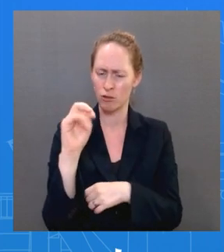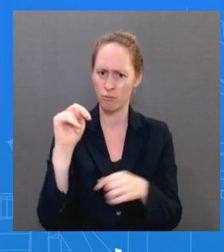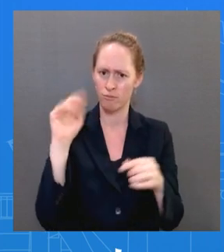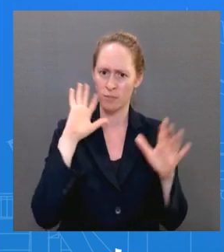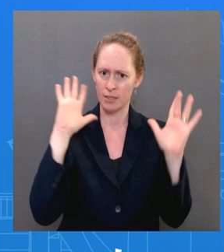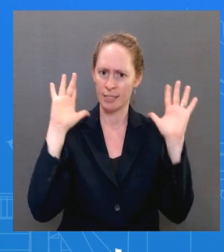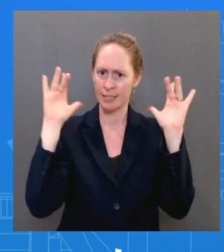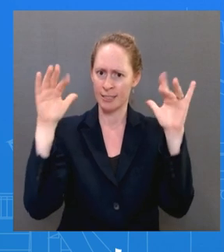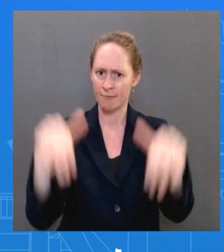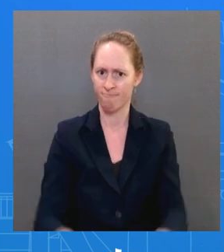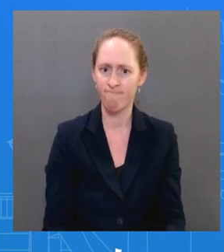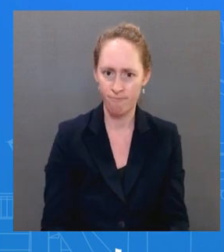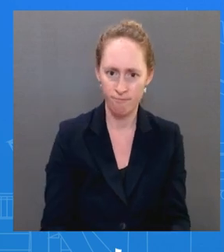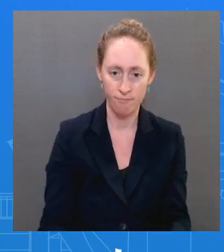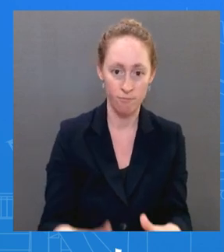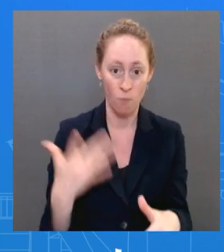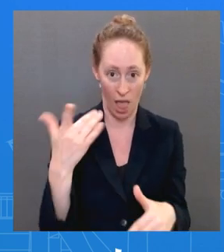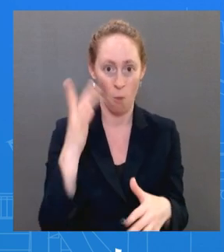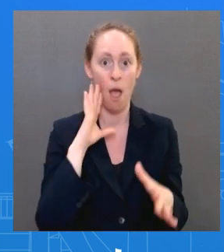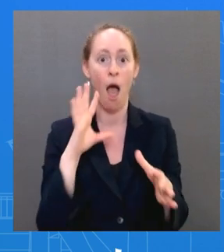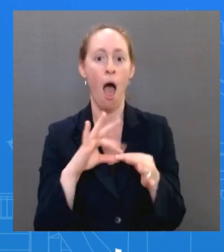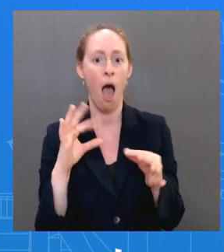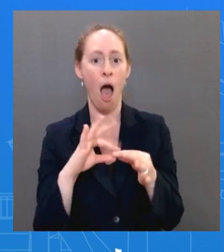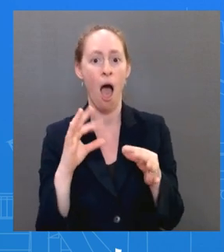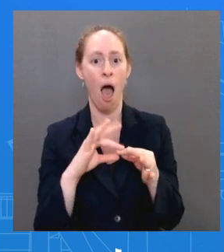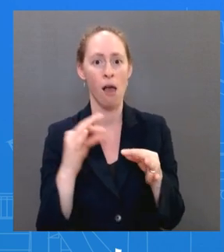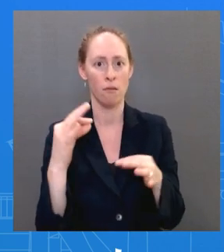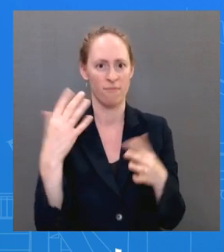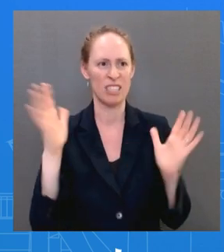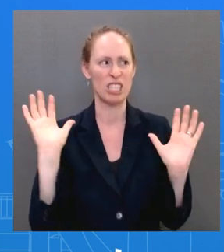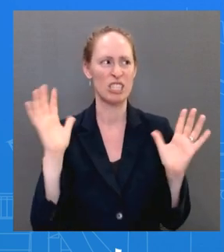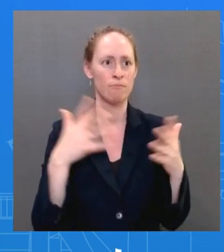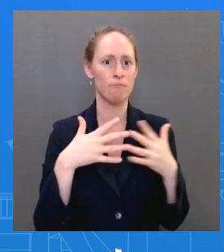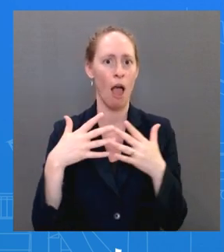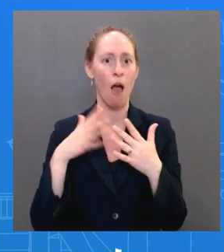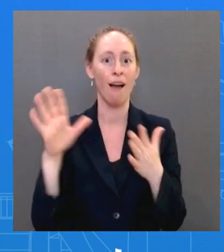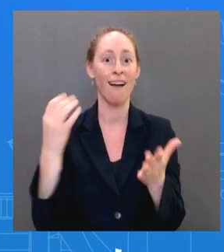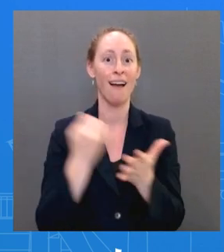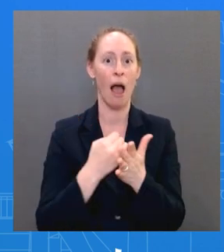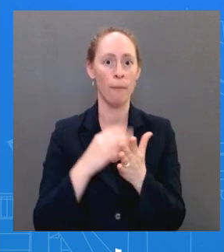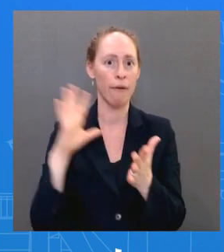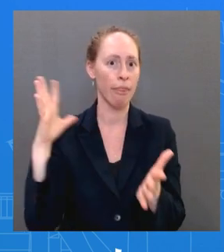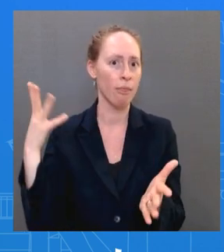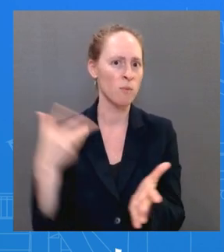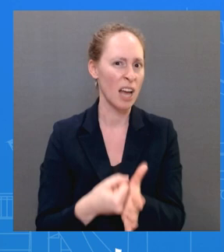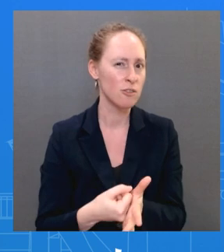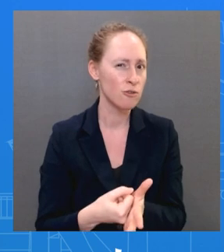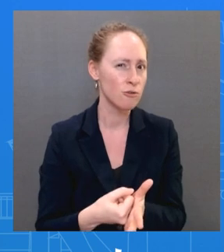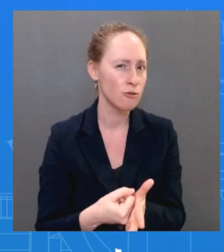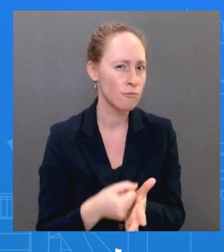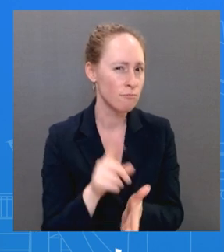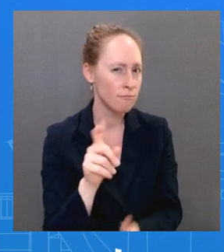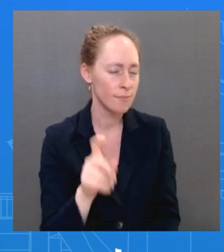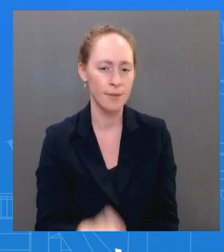with the other economic factors, is what we generally see in a recession, or even